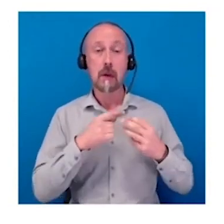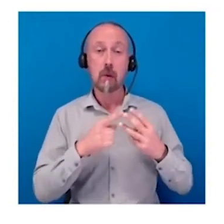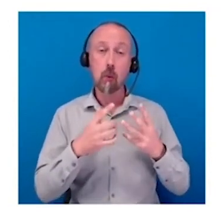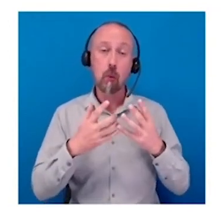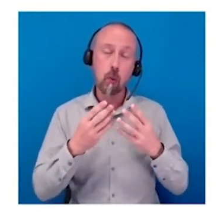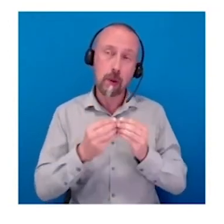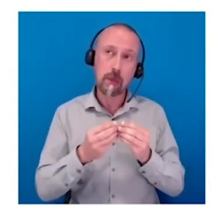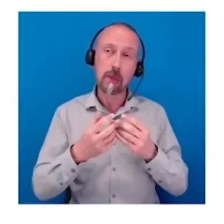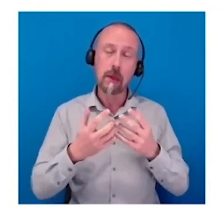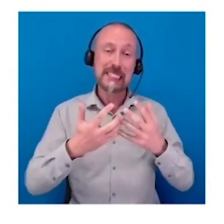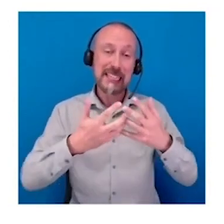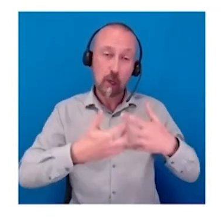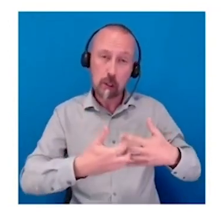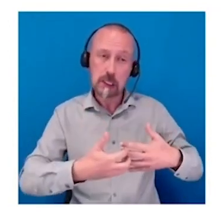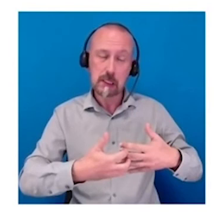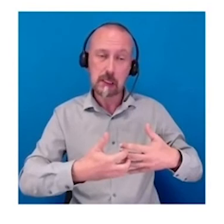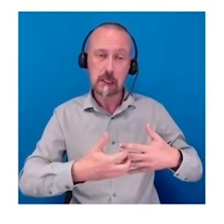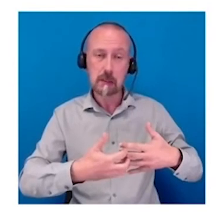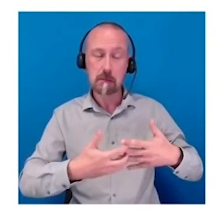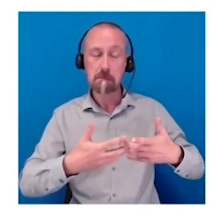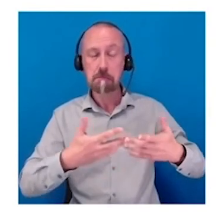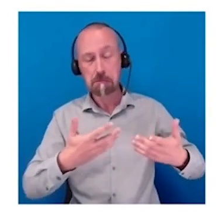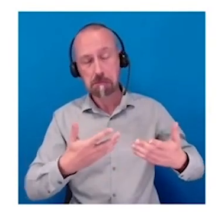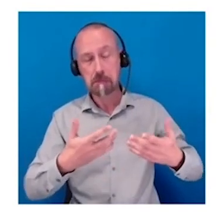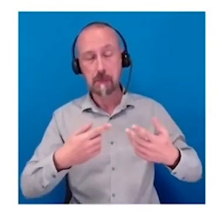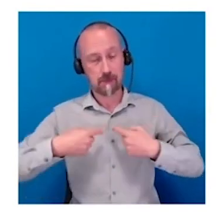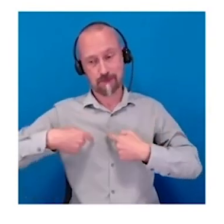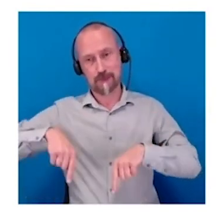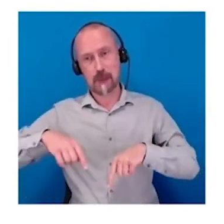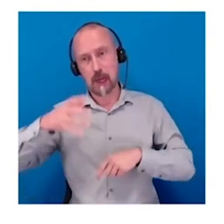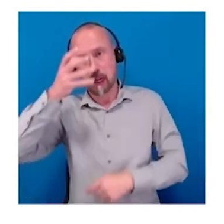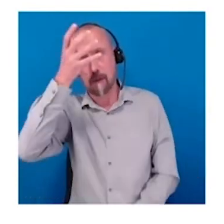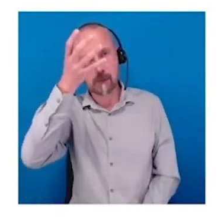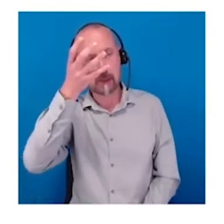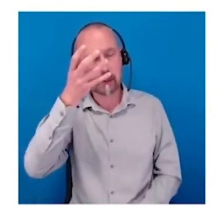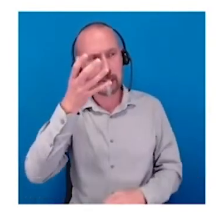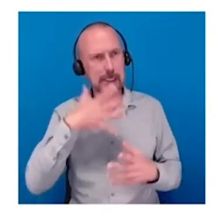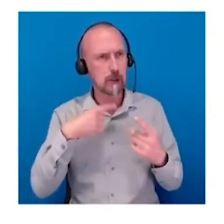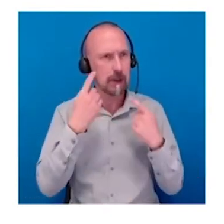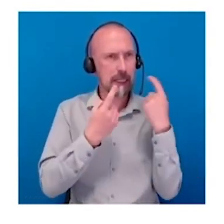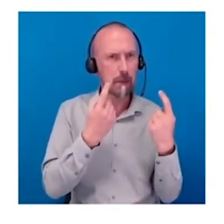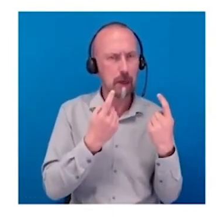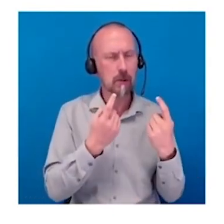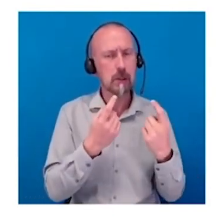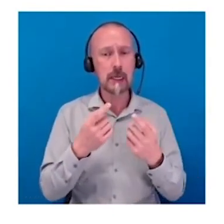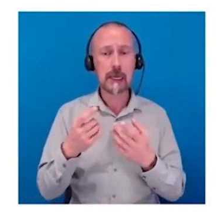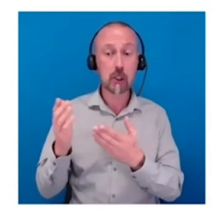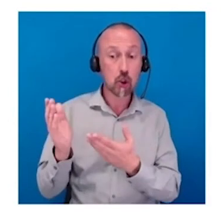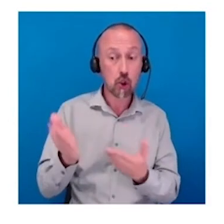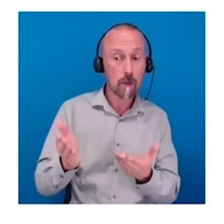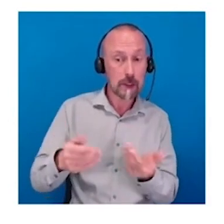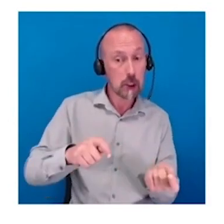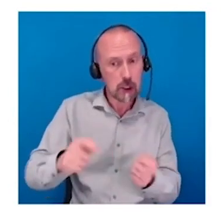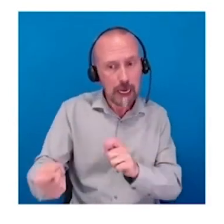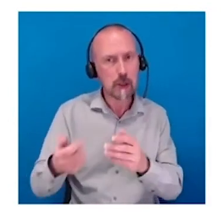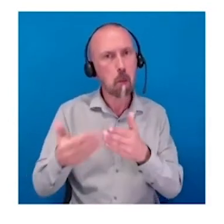the challenge, I think, for us all collectively as government is, as we move to digital models of service delivery, how